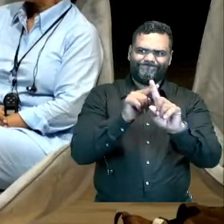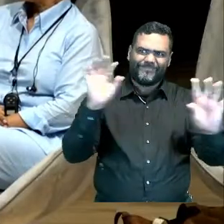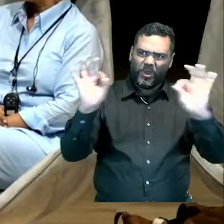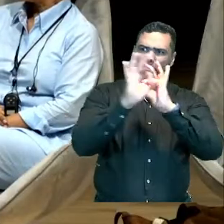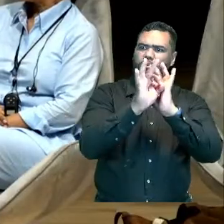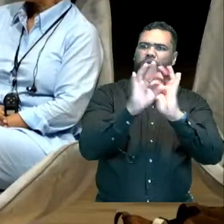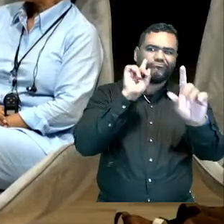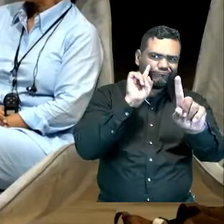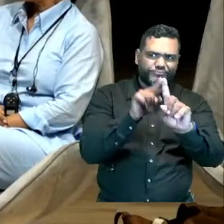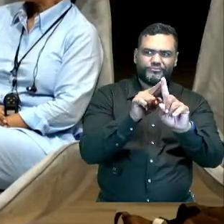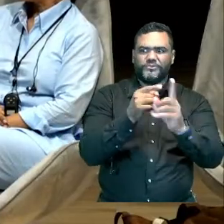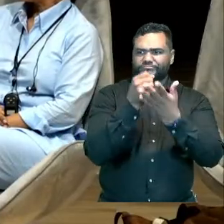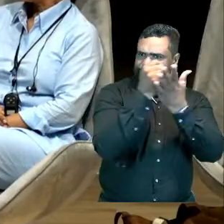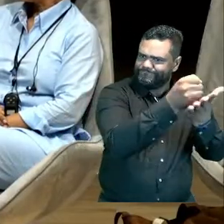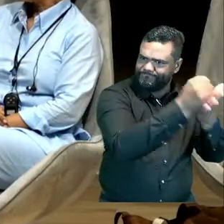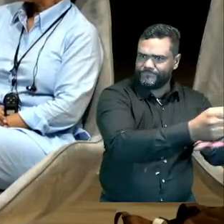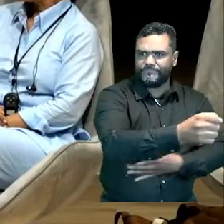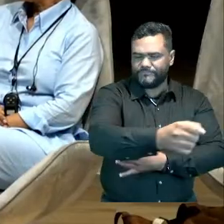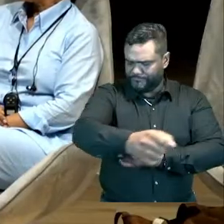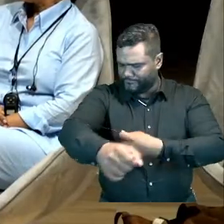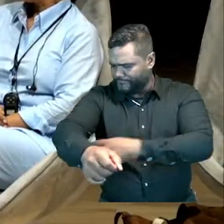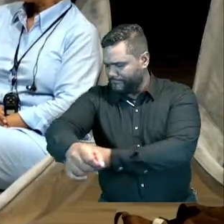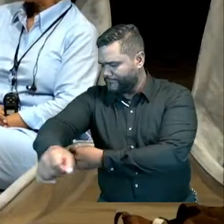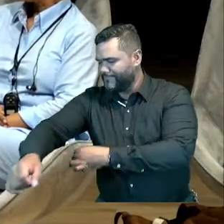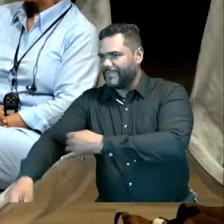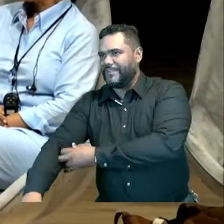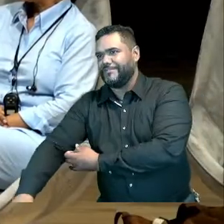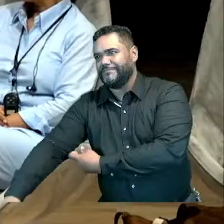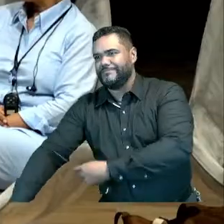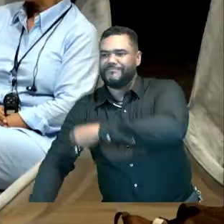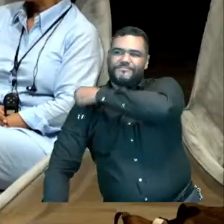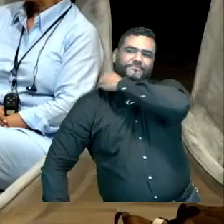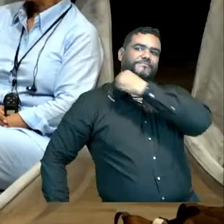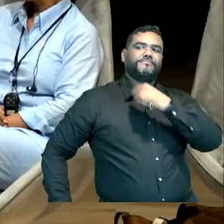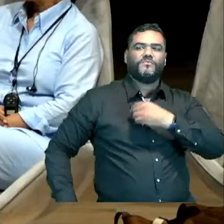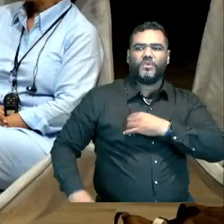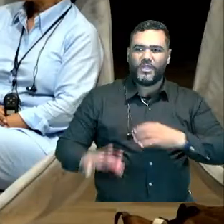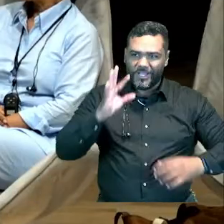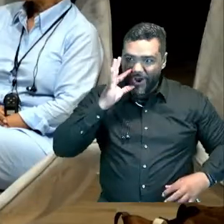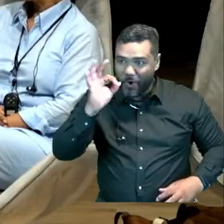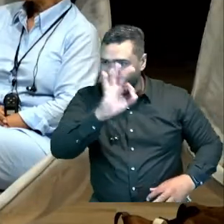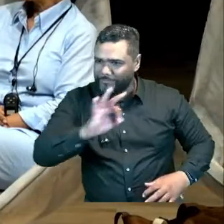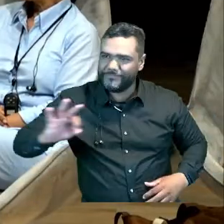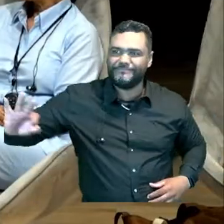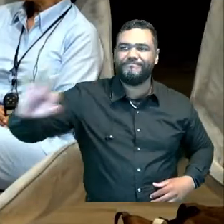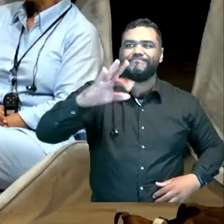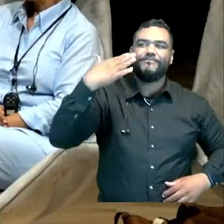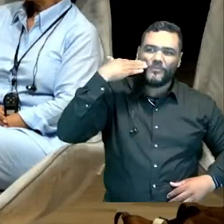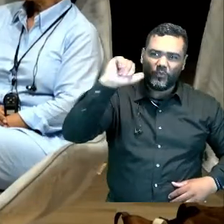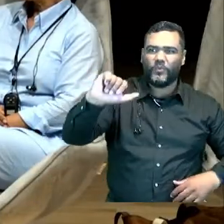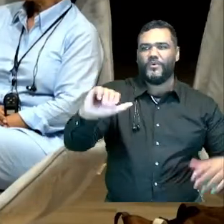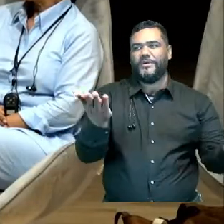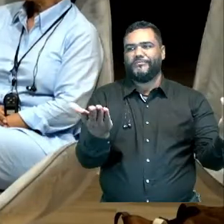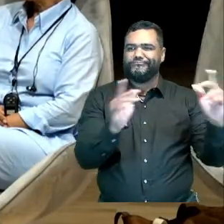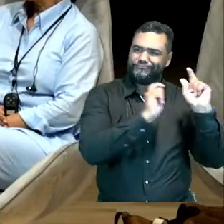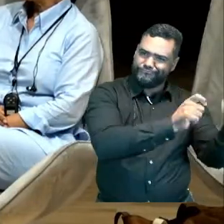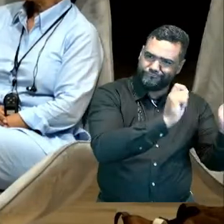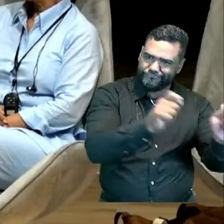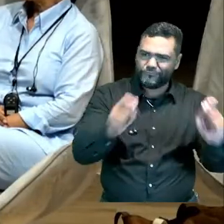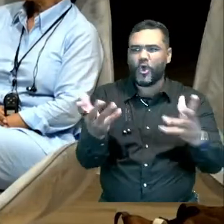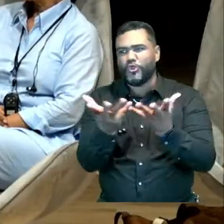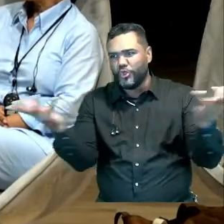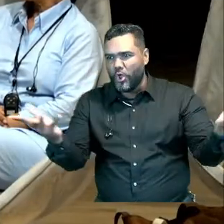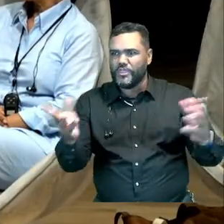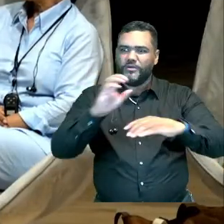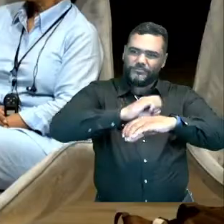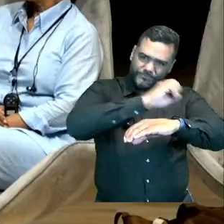key positions in organizations, regional and international organizations,